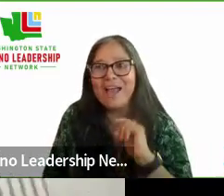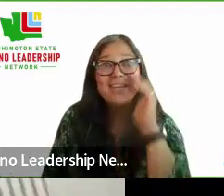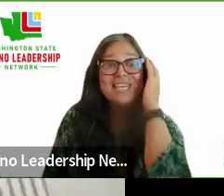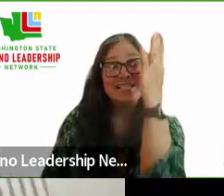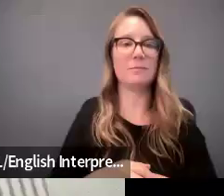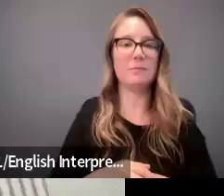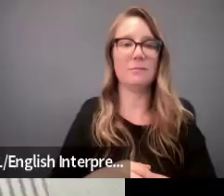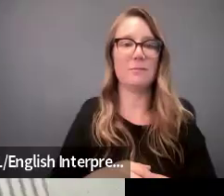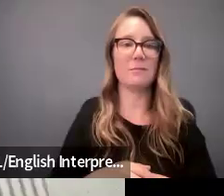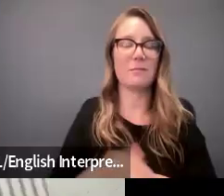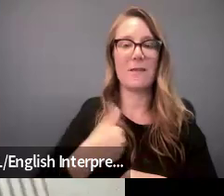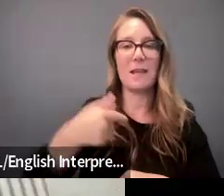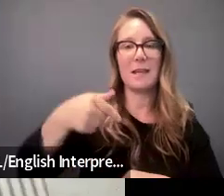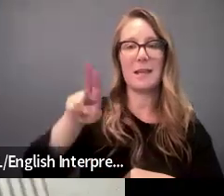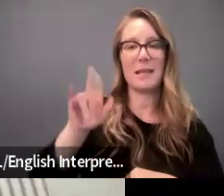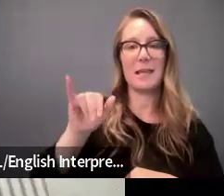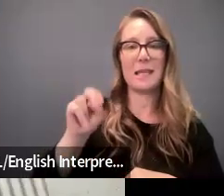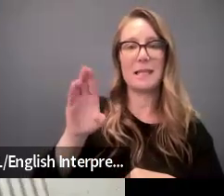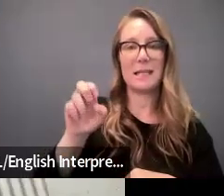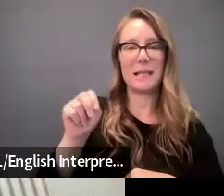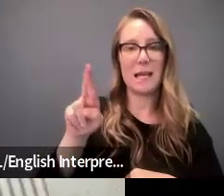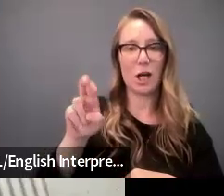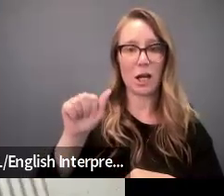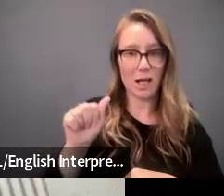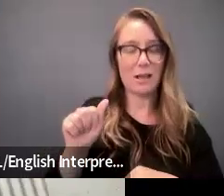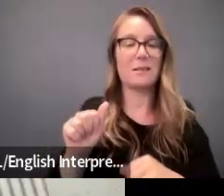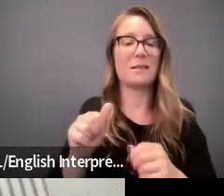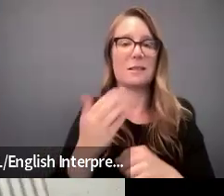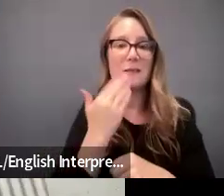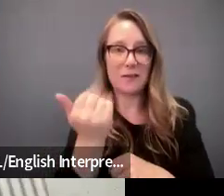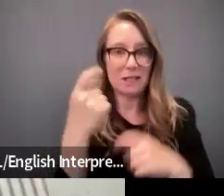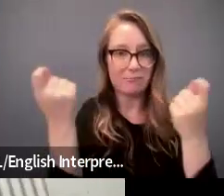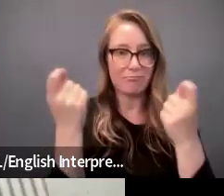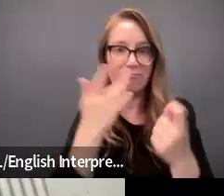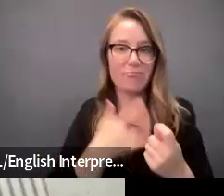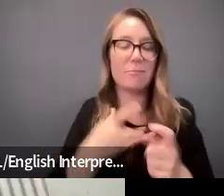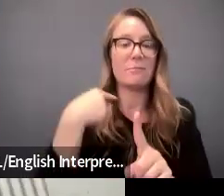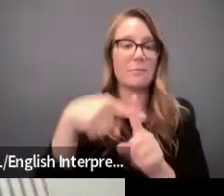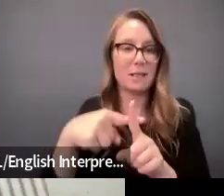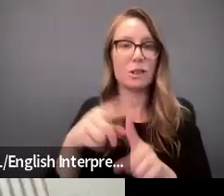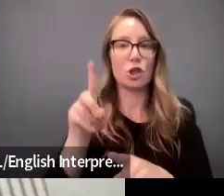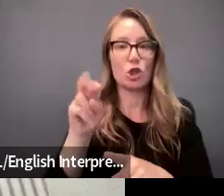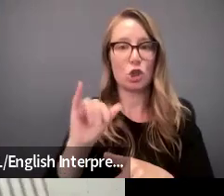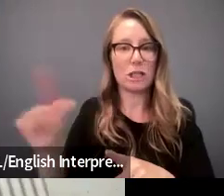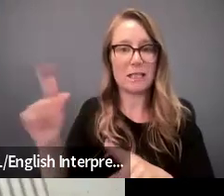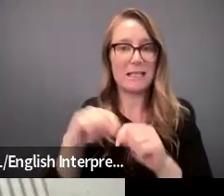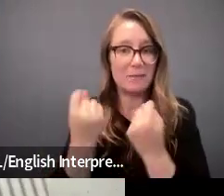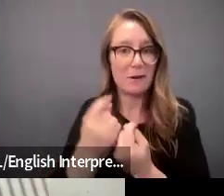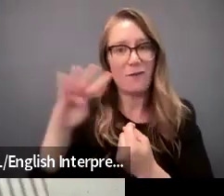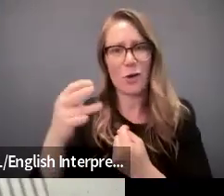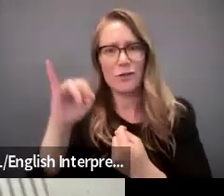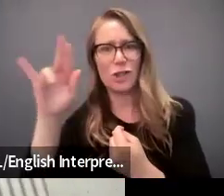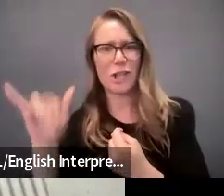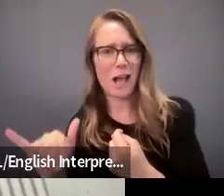Having quinceañeras on one hand, and also being on the drill team in the 4th of July parade on the other.